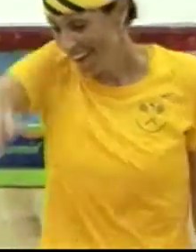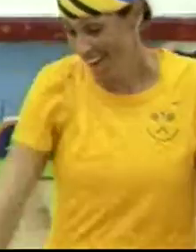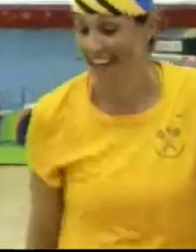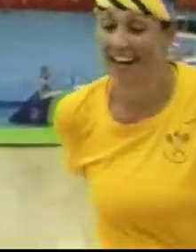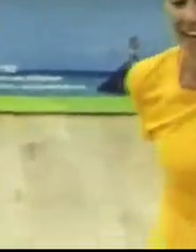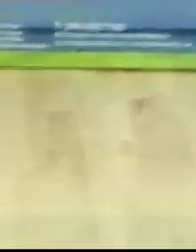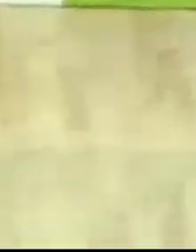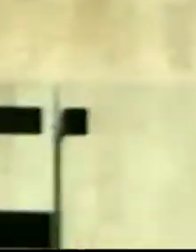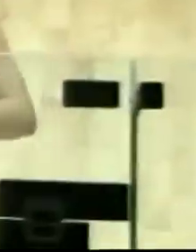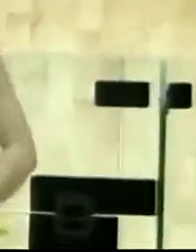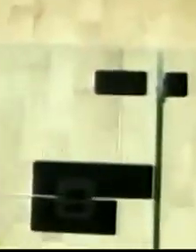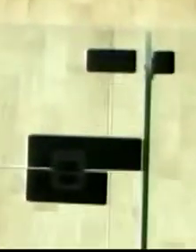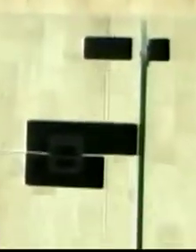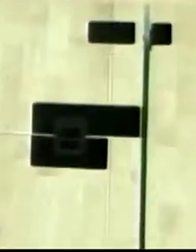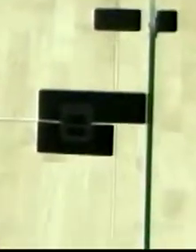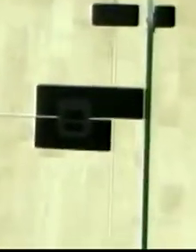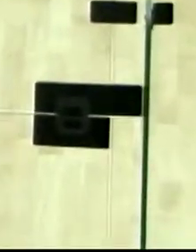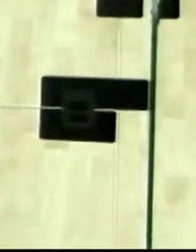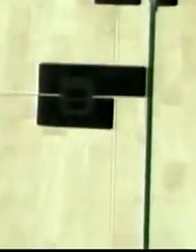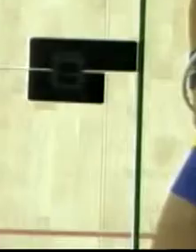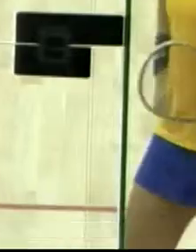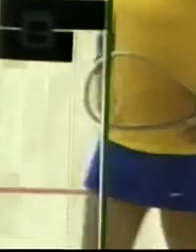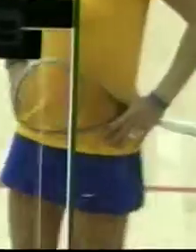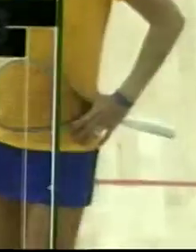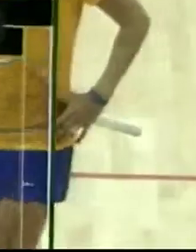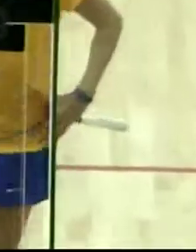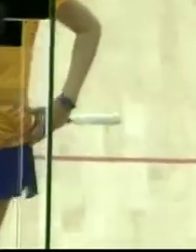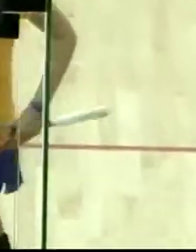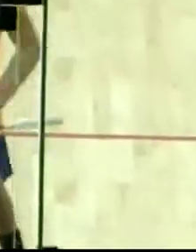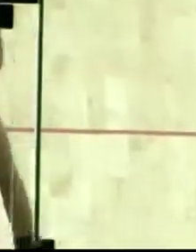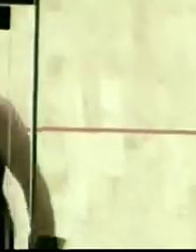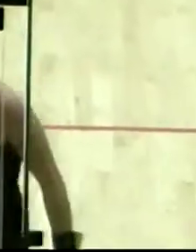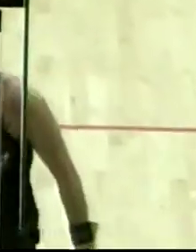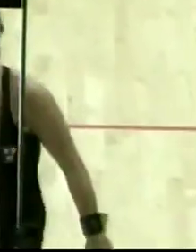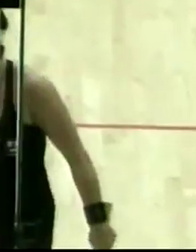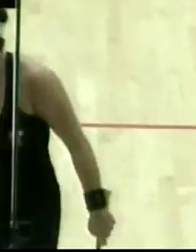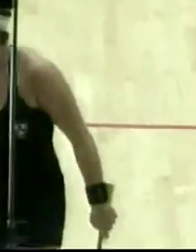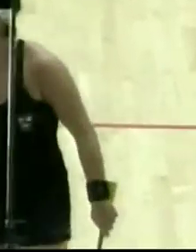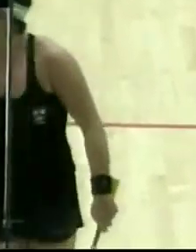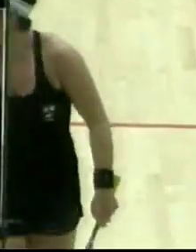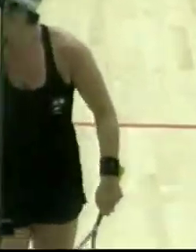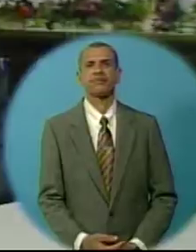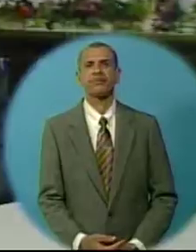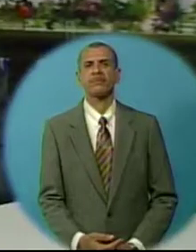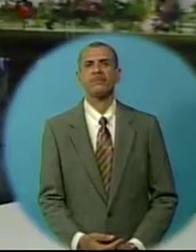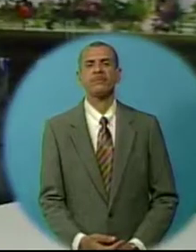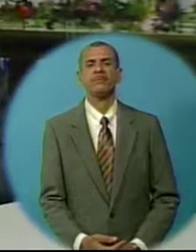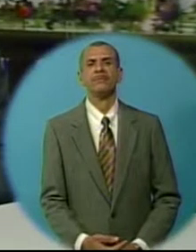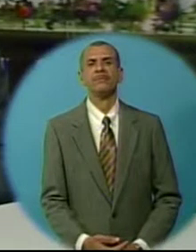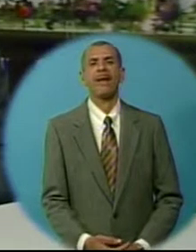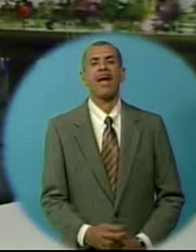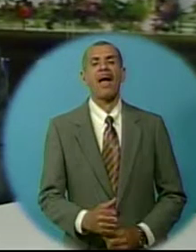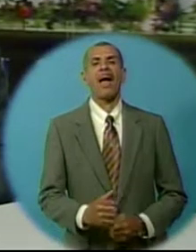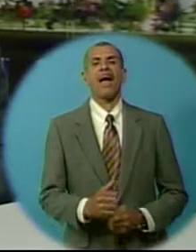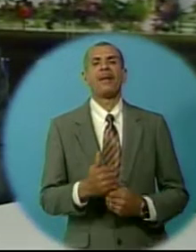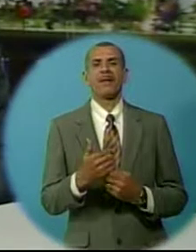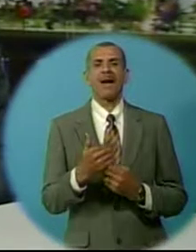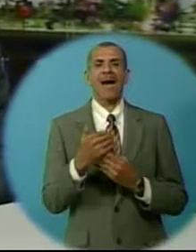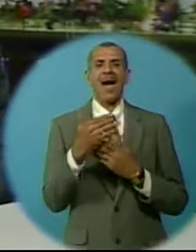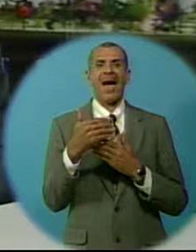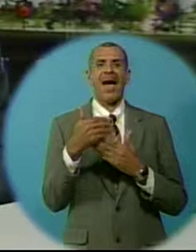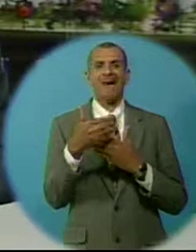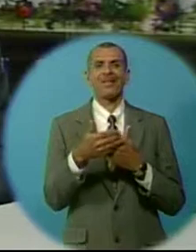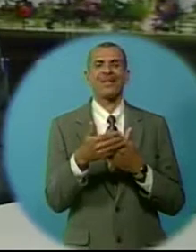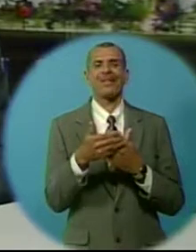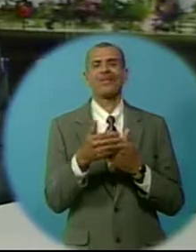entertaining and exciting exhibition. Damien Best, CBC Sports. Thanks, Damien. And after